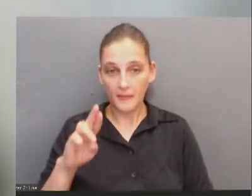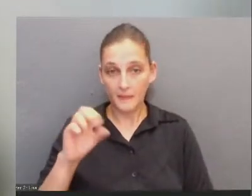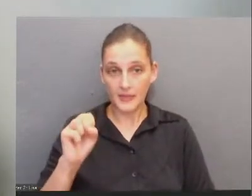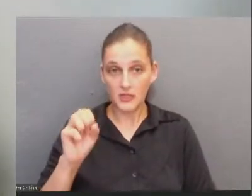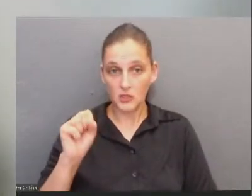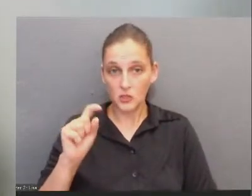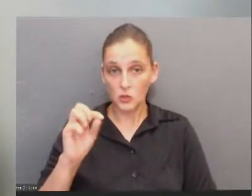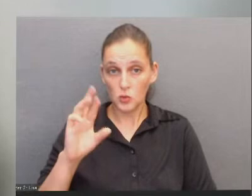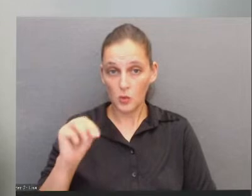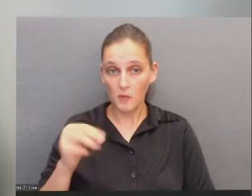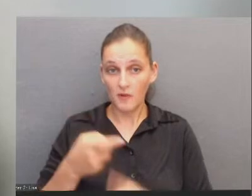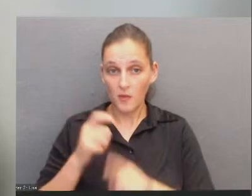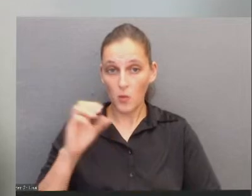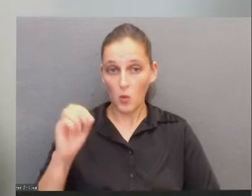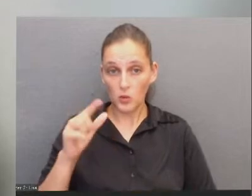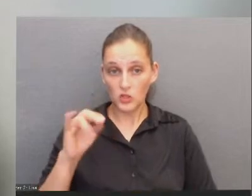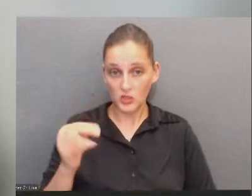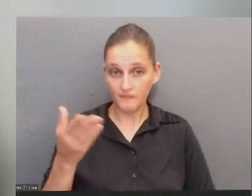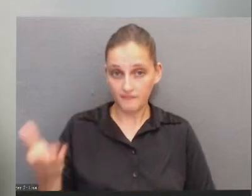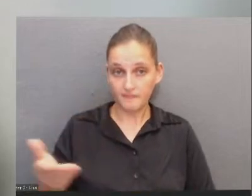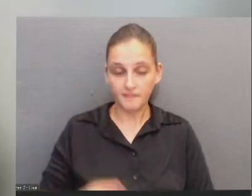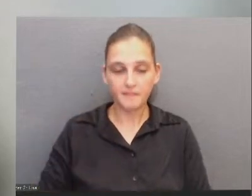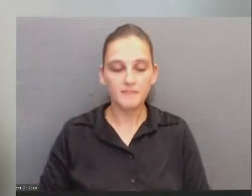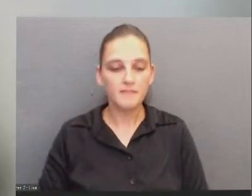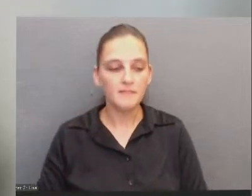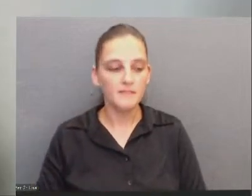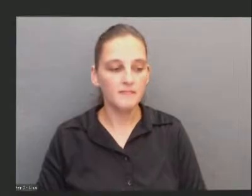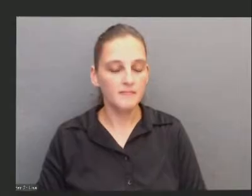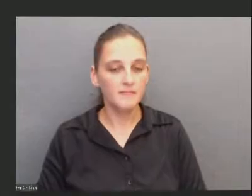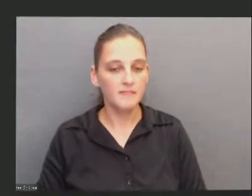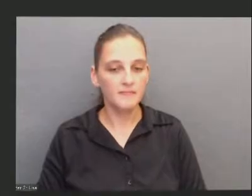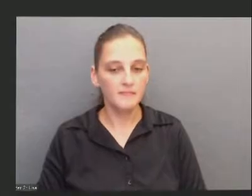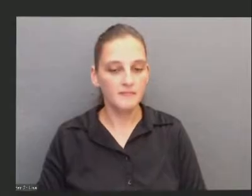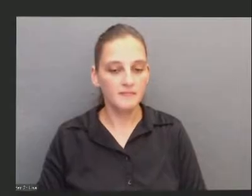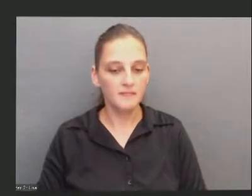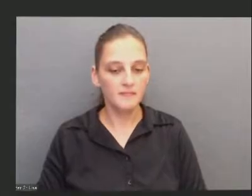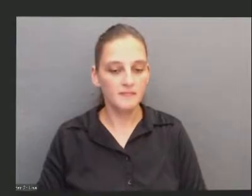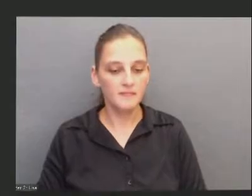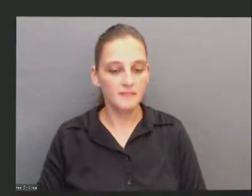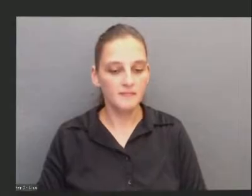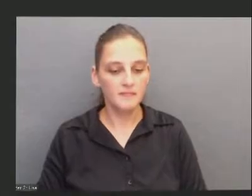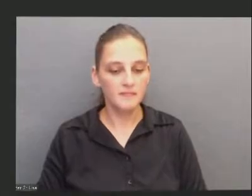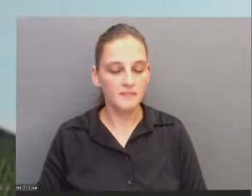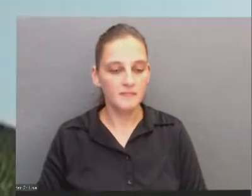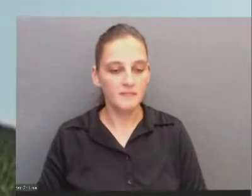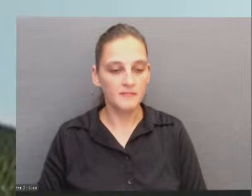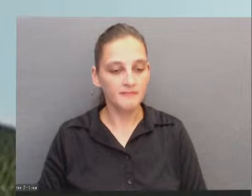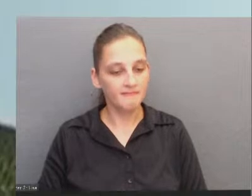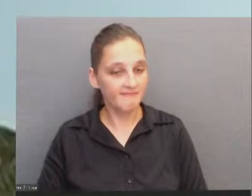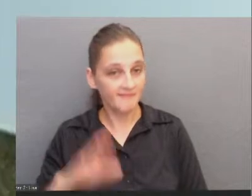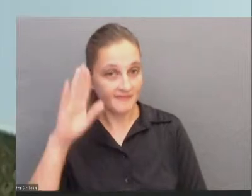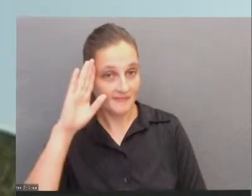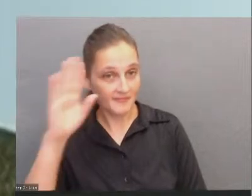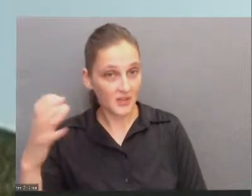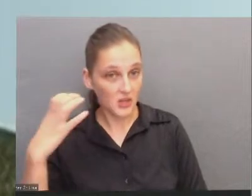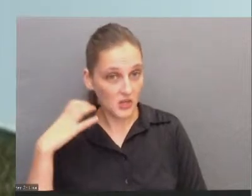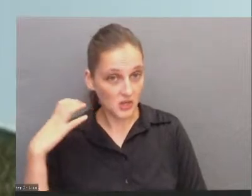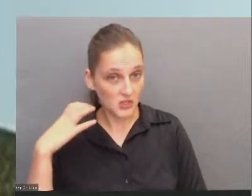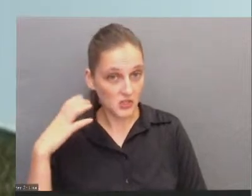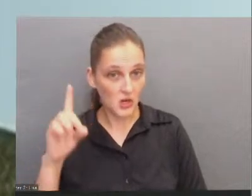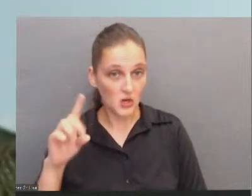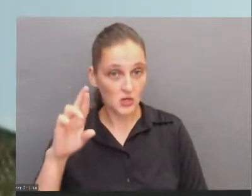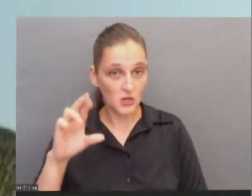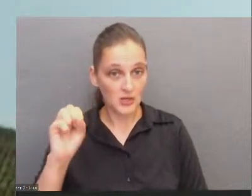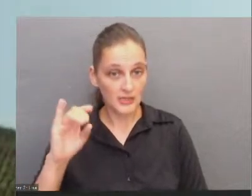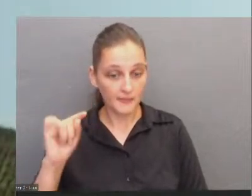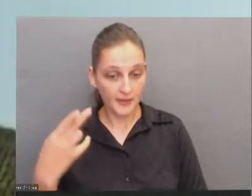OGIN. Please proceed. Hello there, Chair Dr. Nunez-Smith,